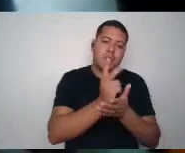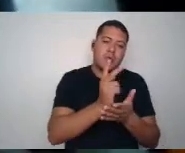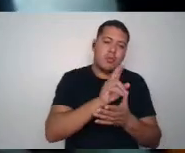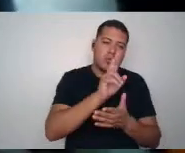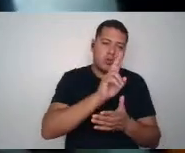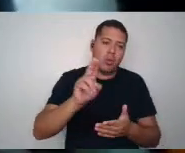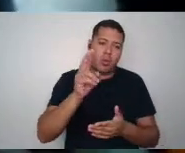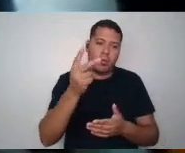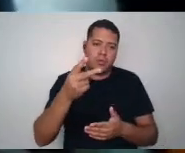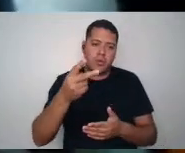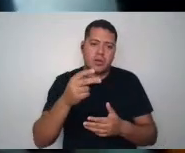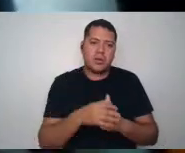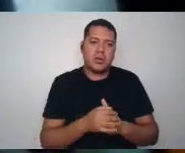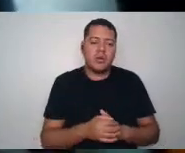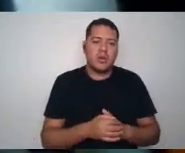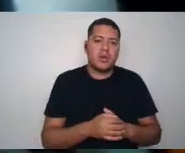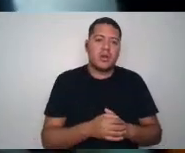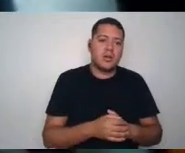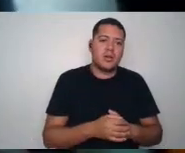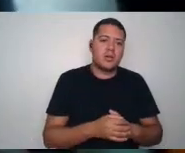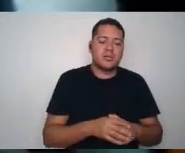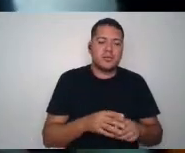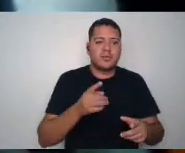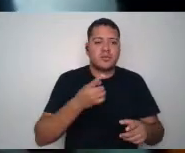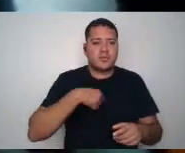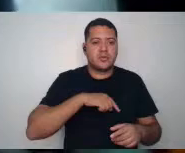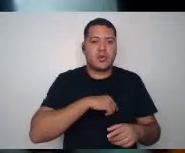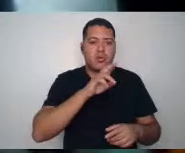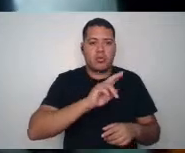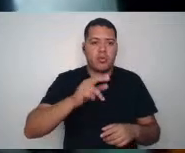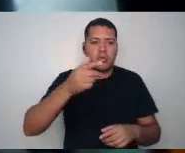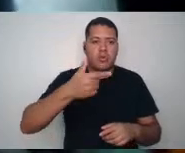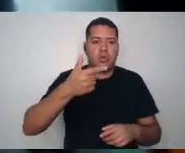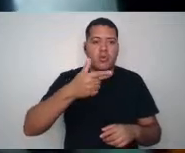same last name.